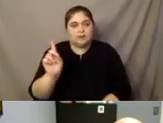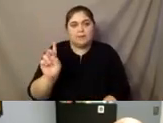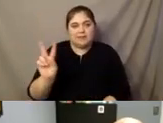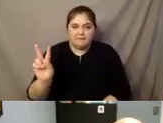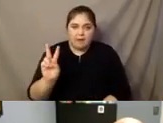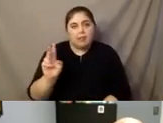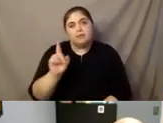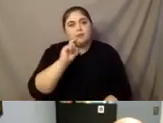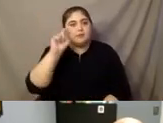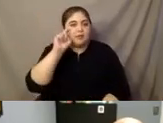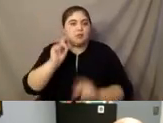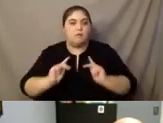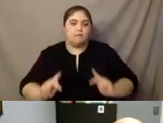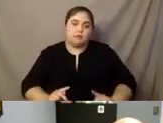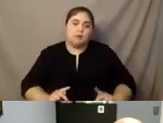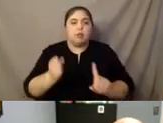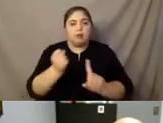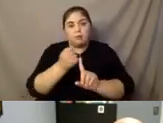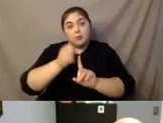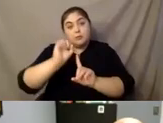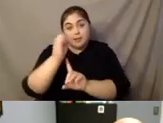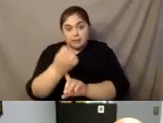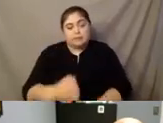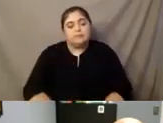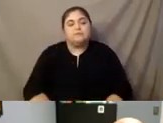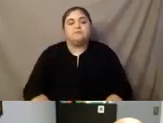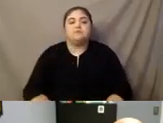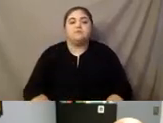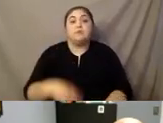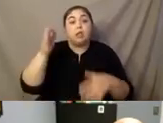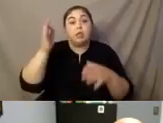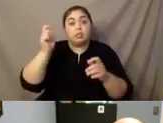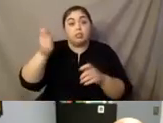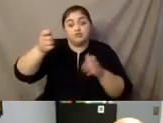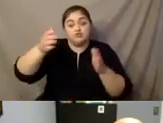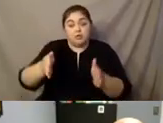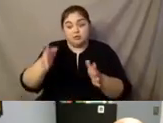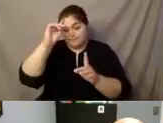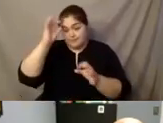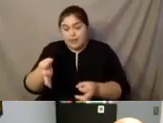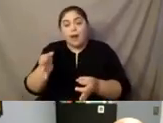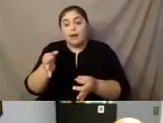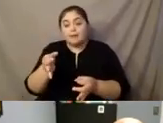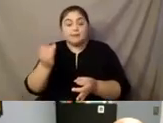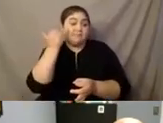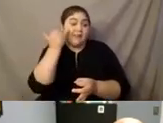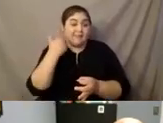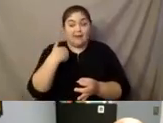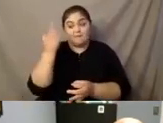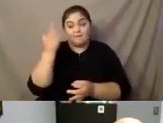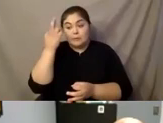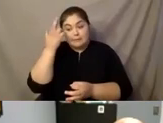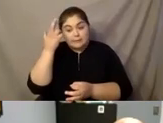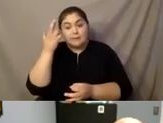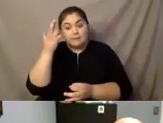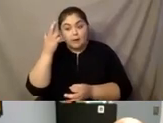a sexual or physical abuse case. And the judge decides at that point if there's reasonable cause to believe that